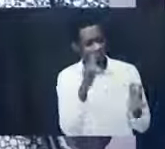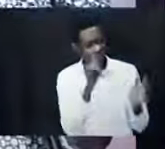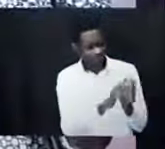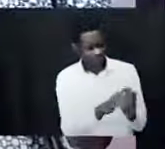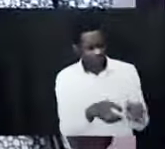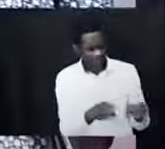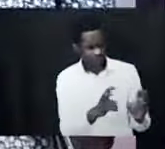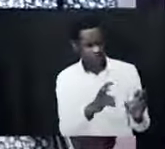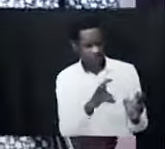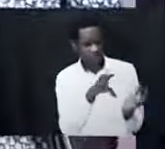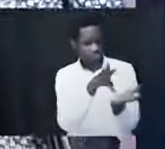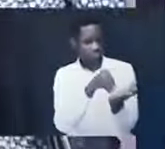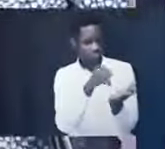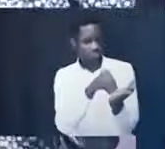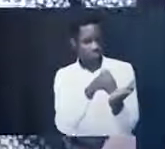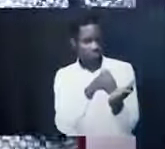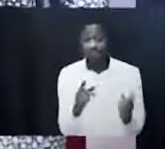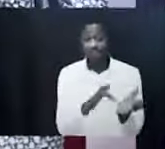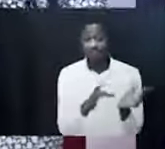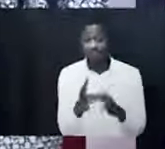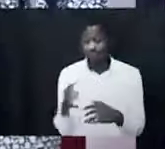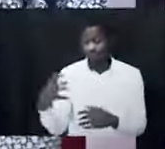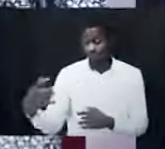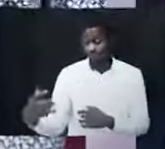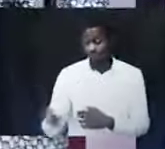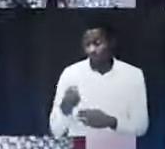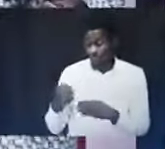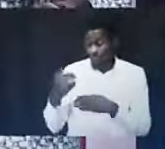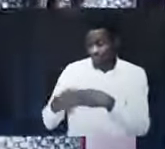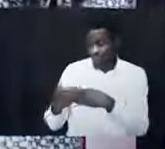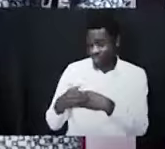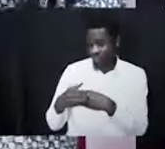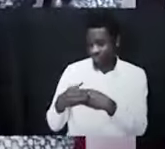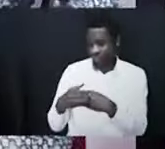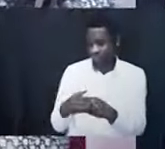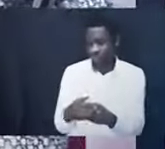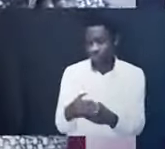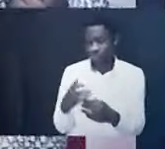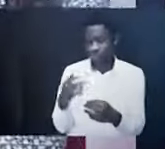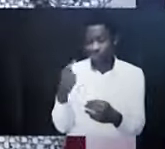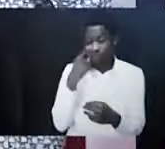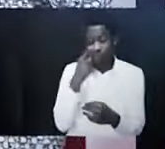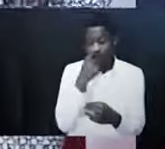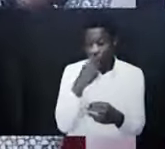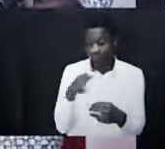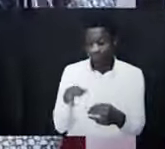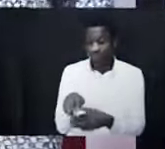Now he took it, the Bible says he lifted up his eyes to the heavens